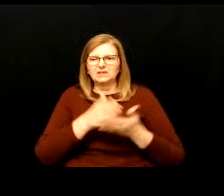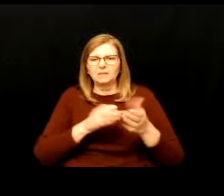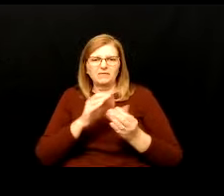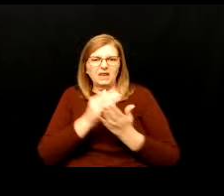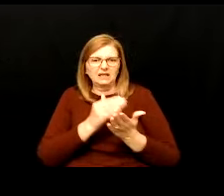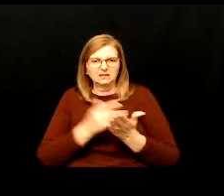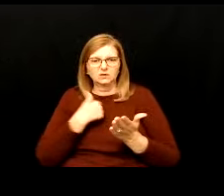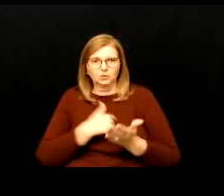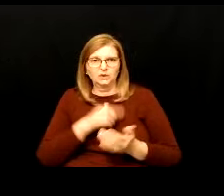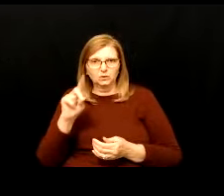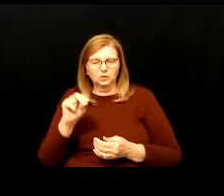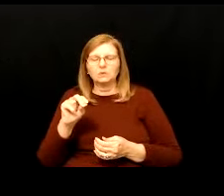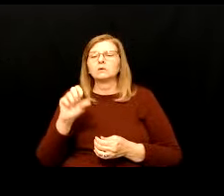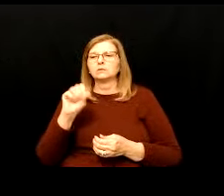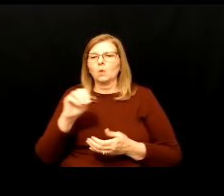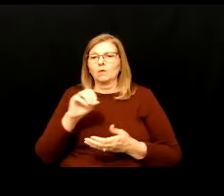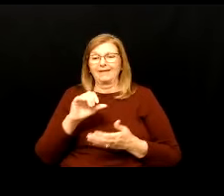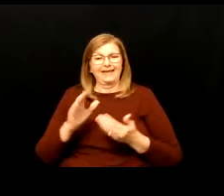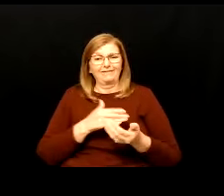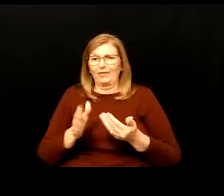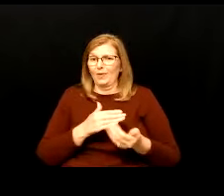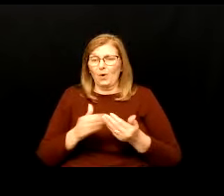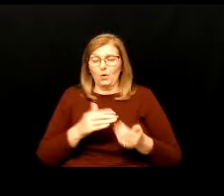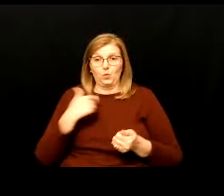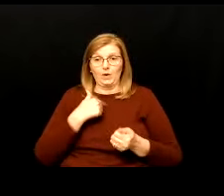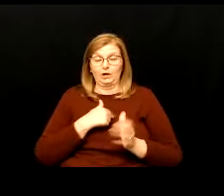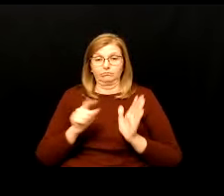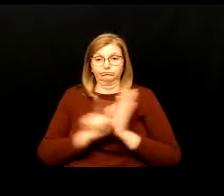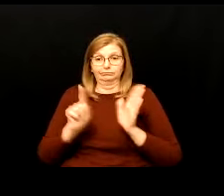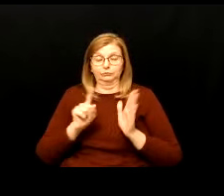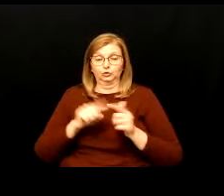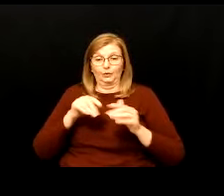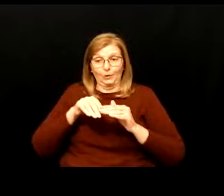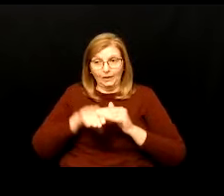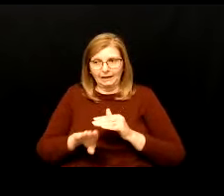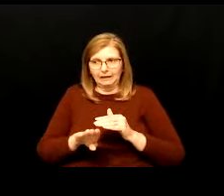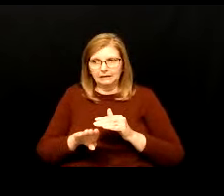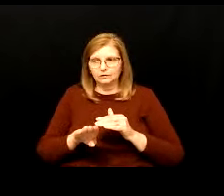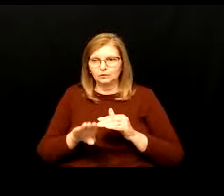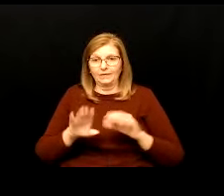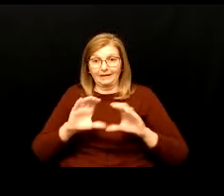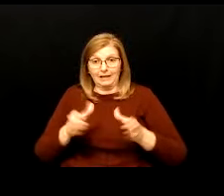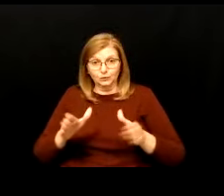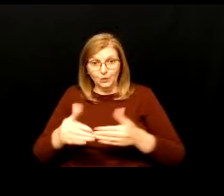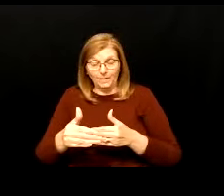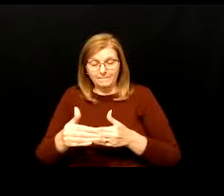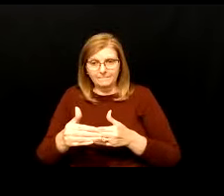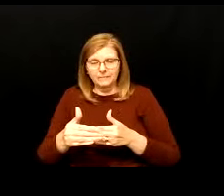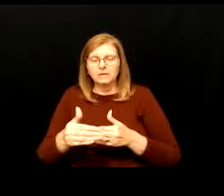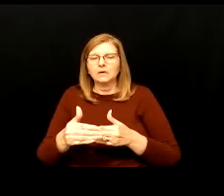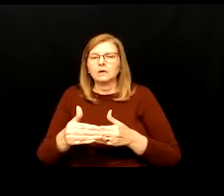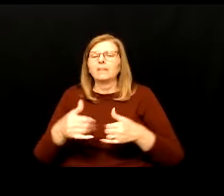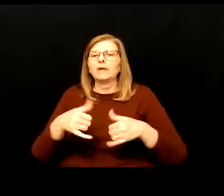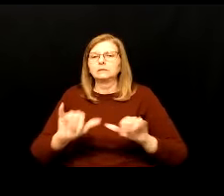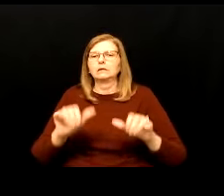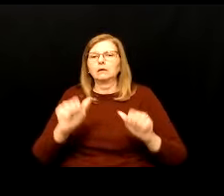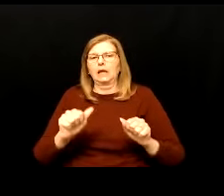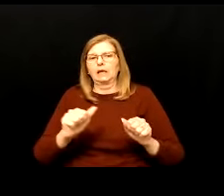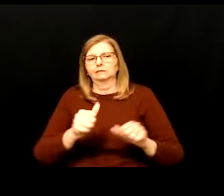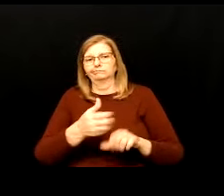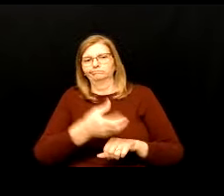we do, so that even though we're not allowed to go into the classroom, they're still able to access